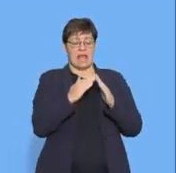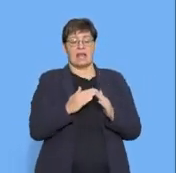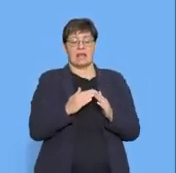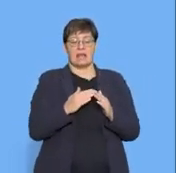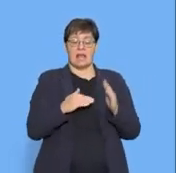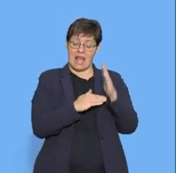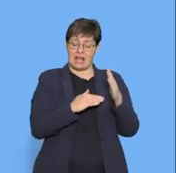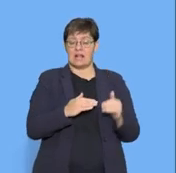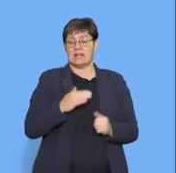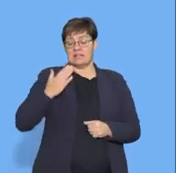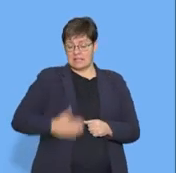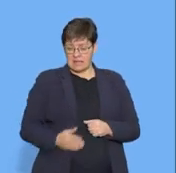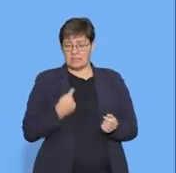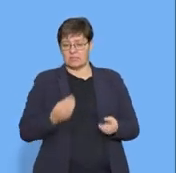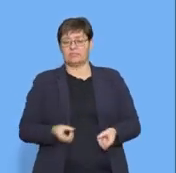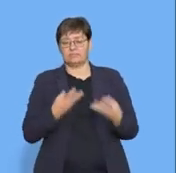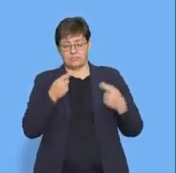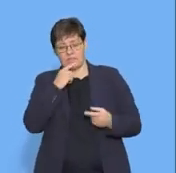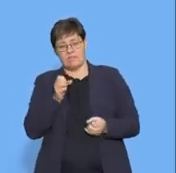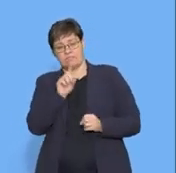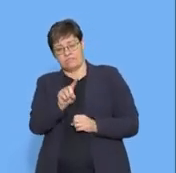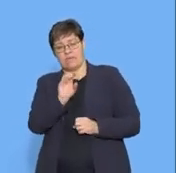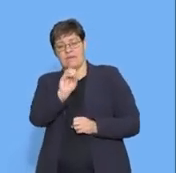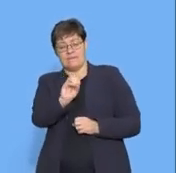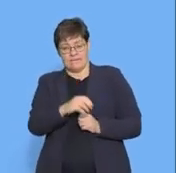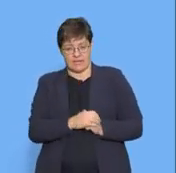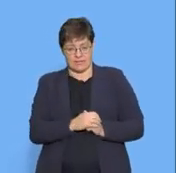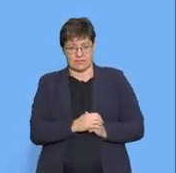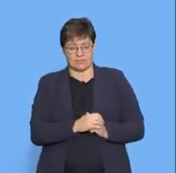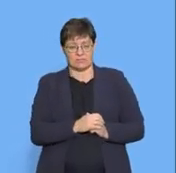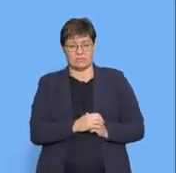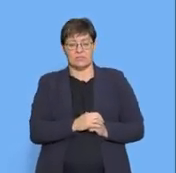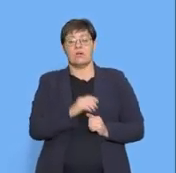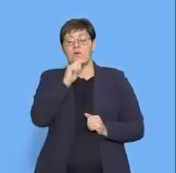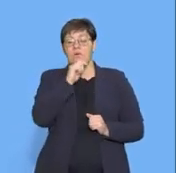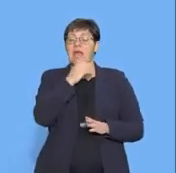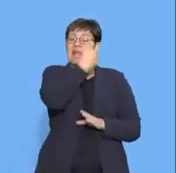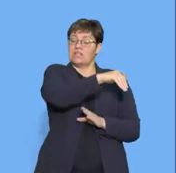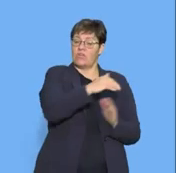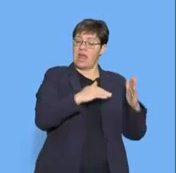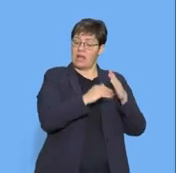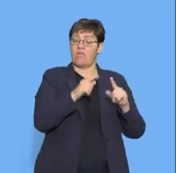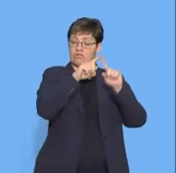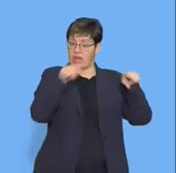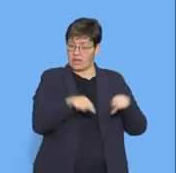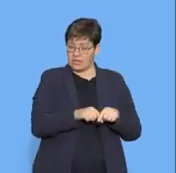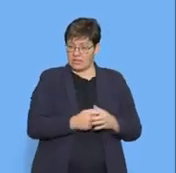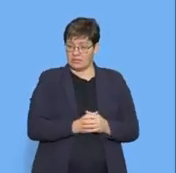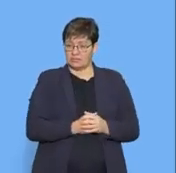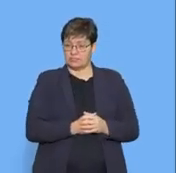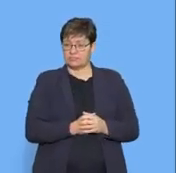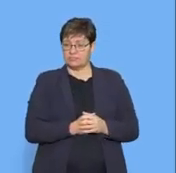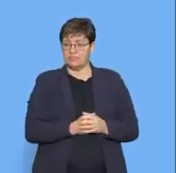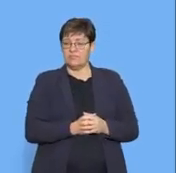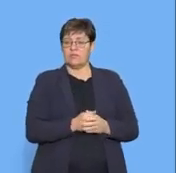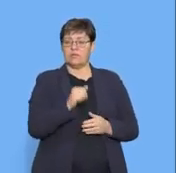side, angle, side to use the area rule. We need to find an expression for this angle. And we said we can use exterior angle of a triangle,